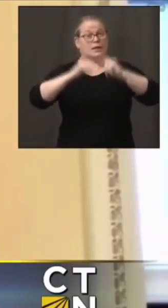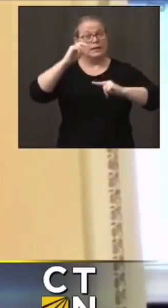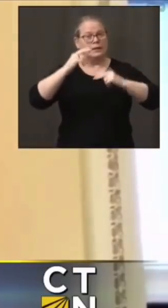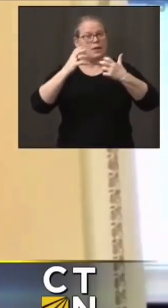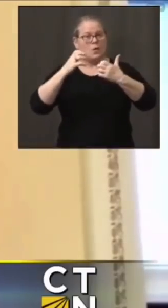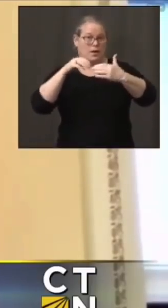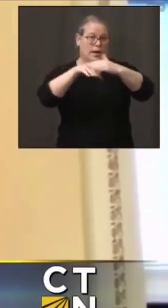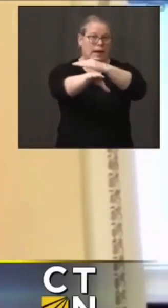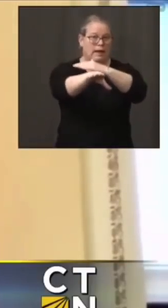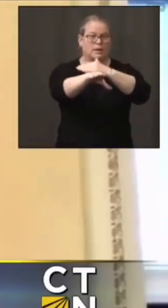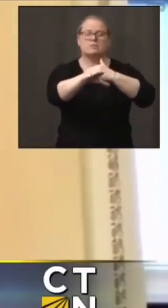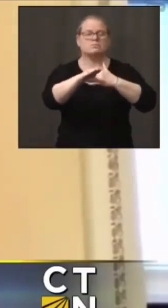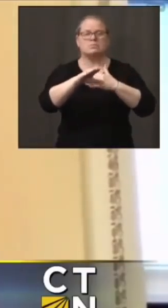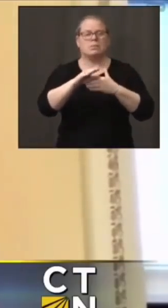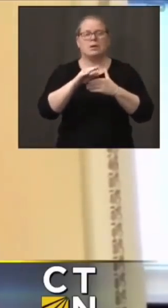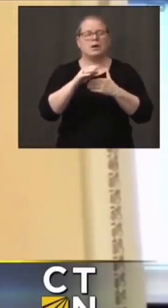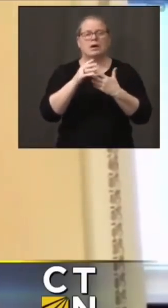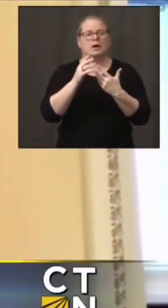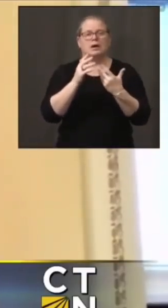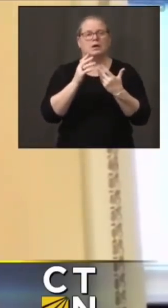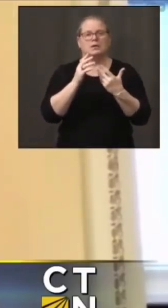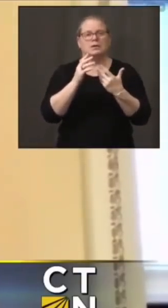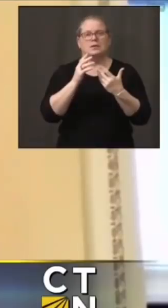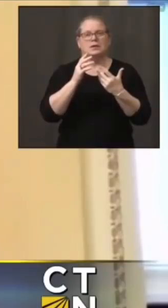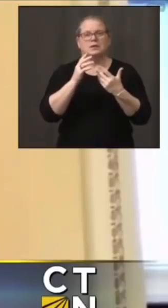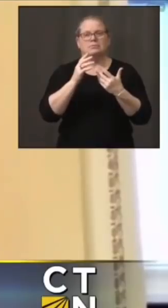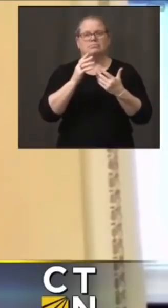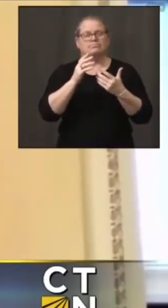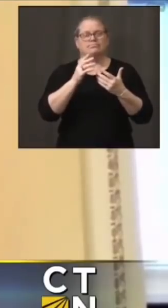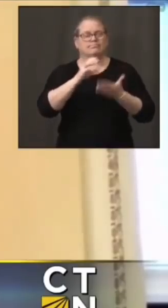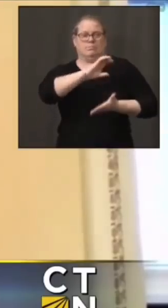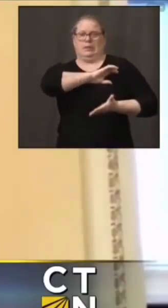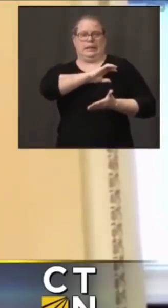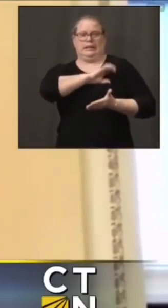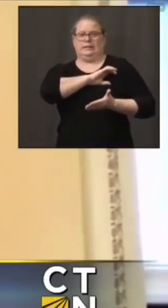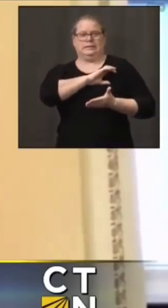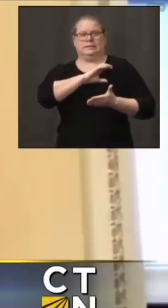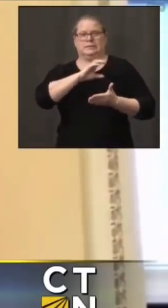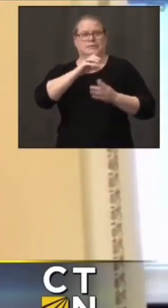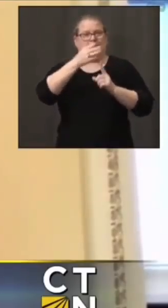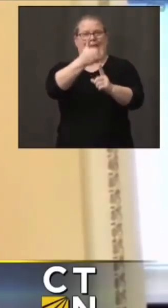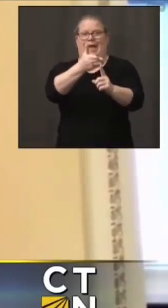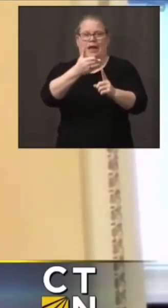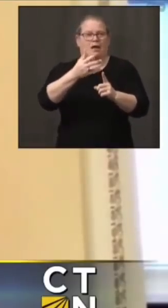immediately the security people have declared that is really not possible.